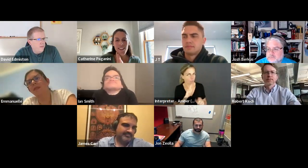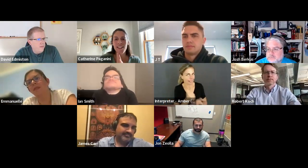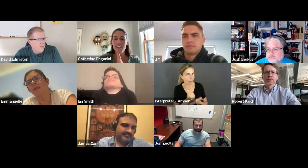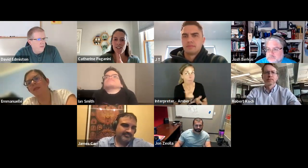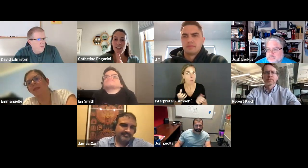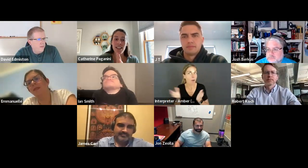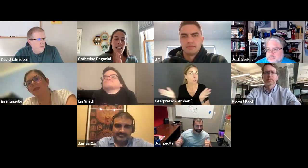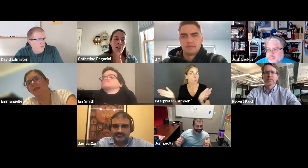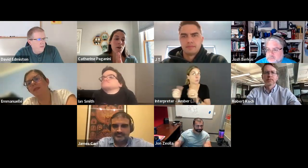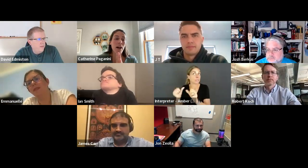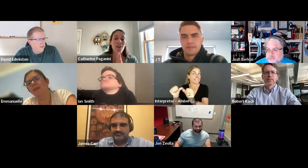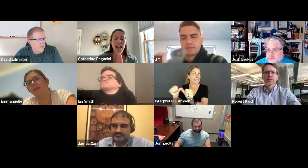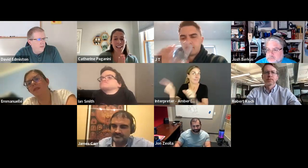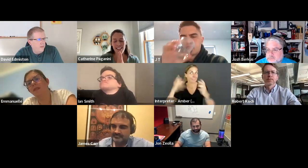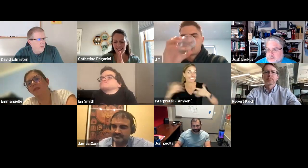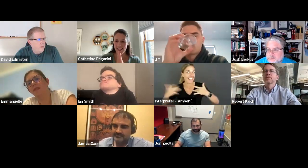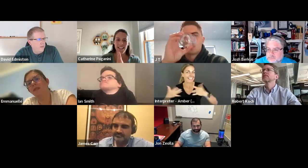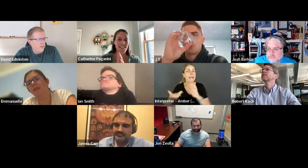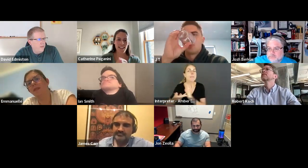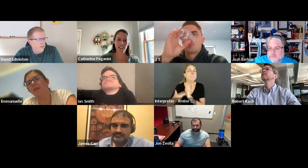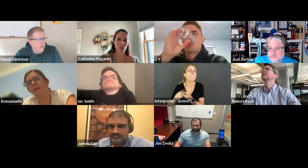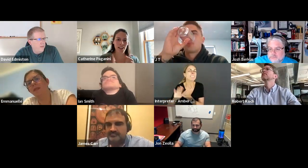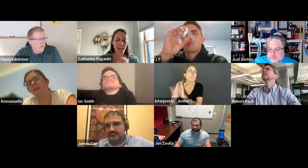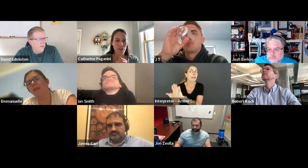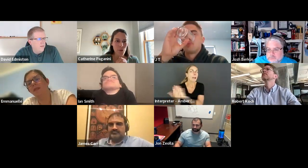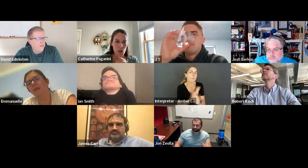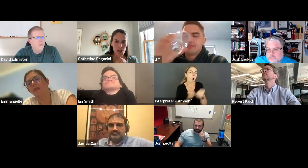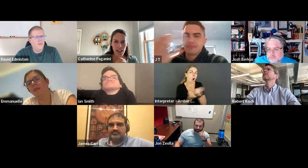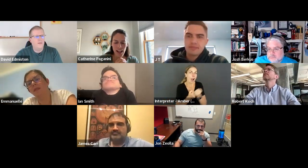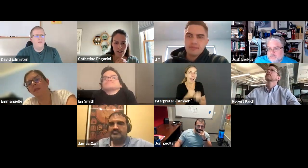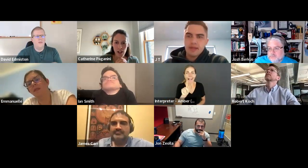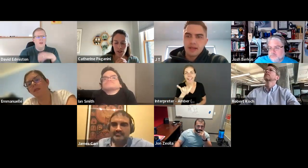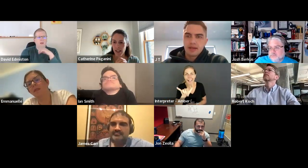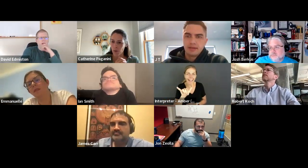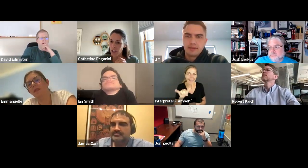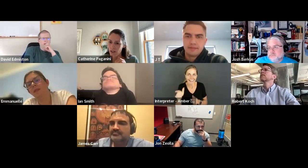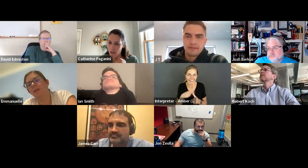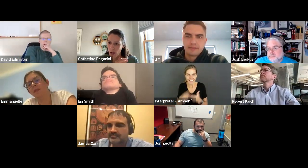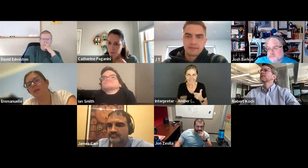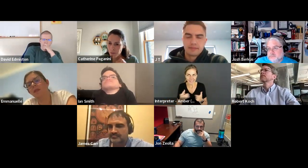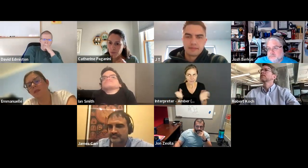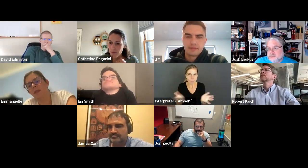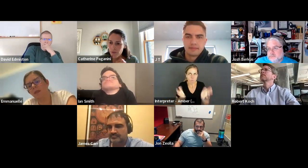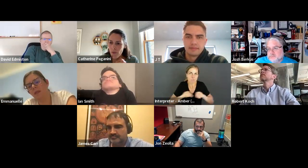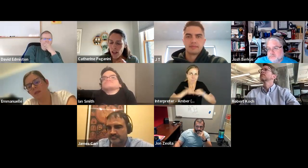excited so that they become our allies and want to kind of push and kind of help us get the word out as